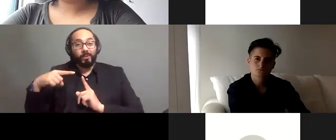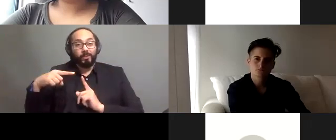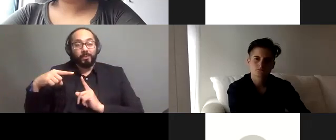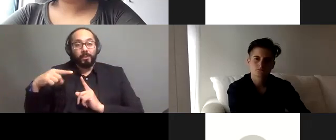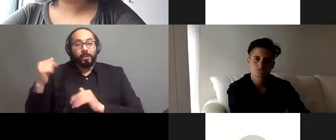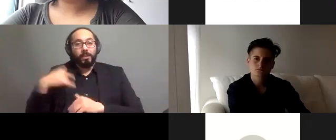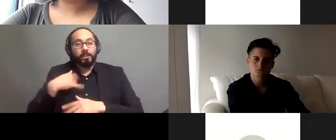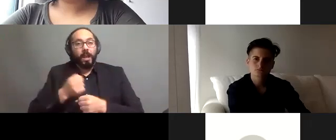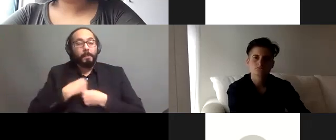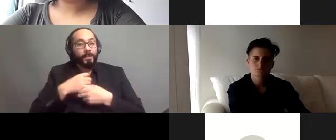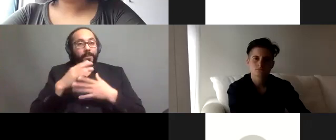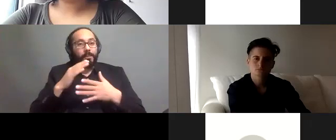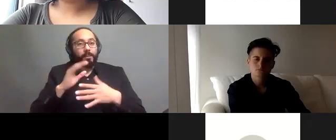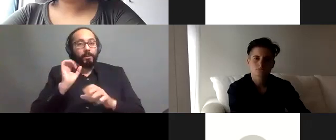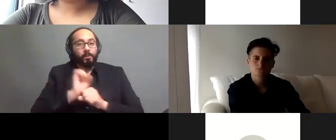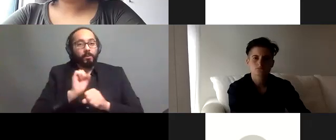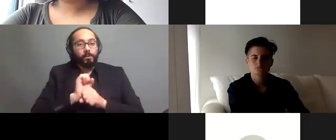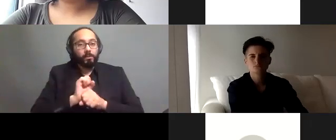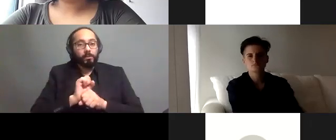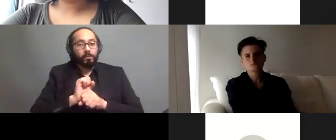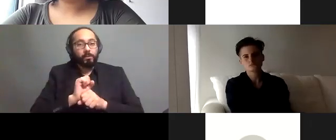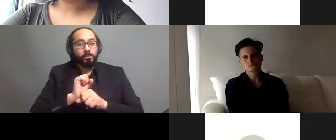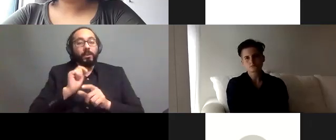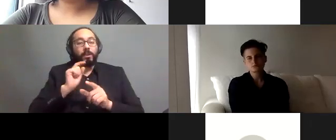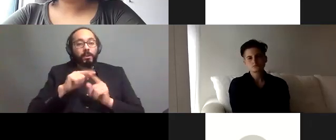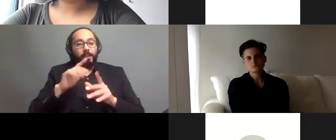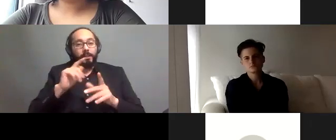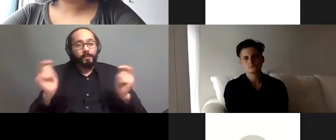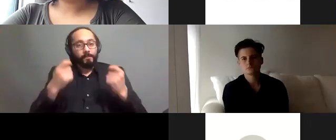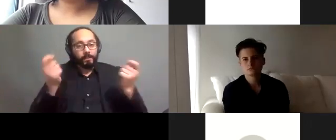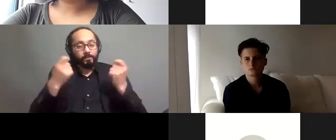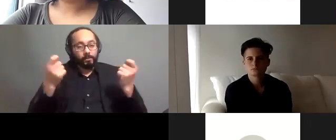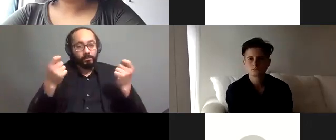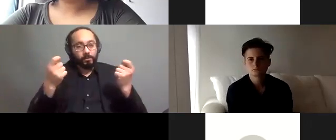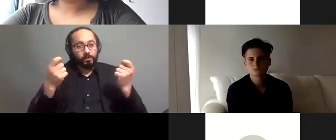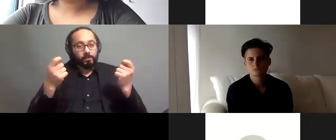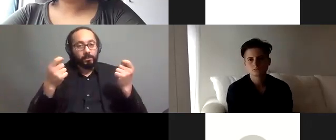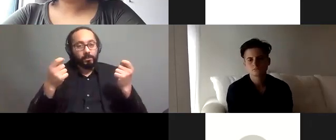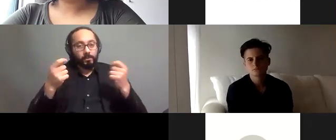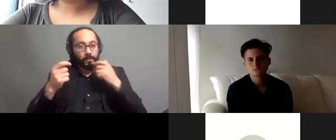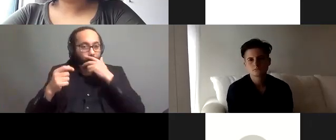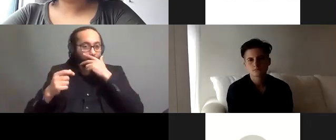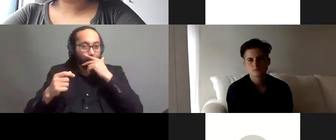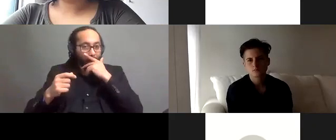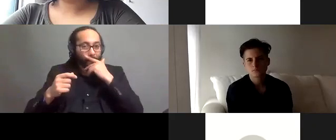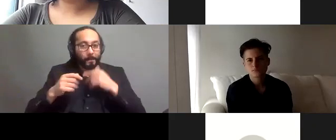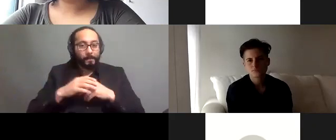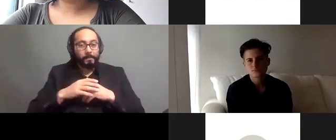presented at the festival called Intolerance of Uncertainty. Because that was like 2 years